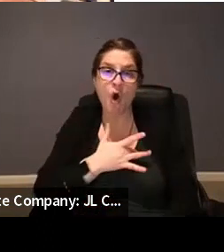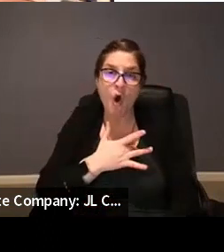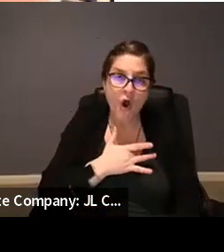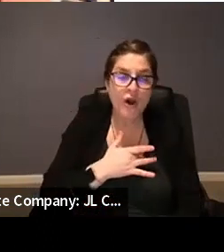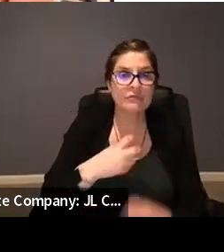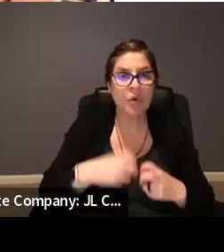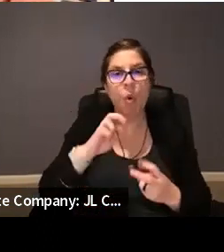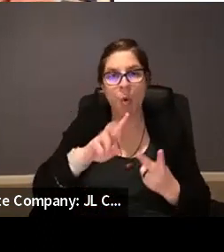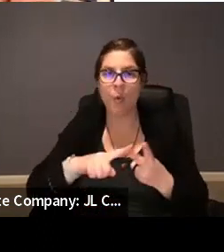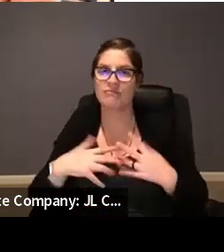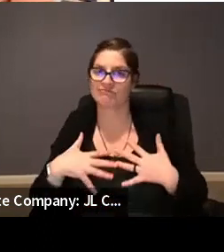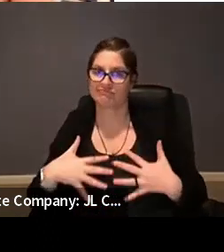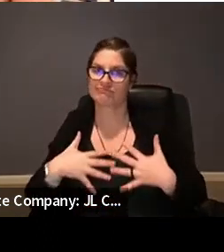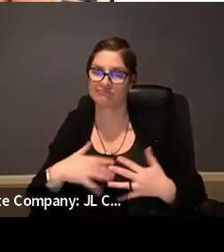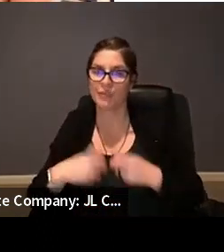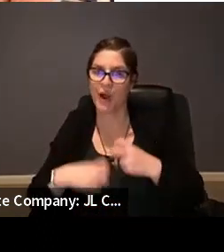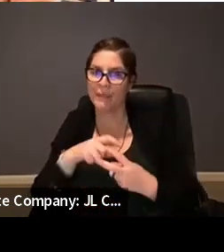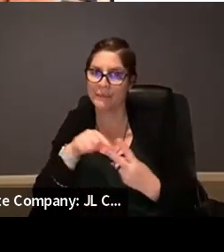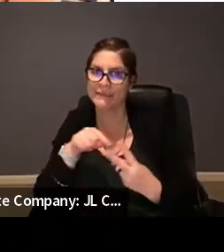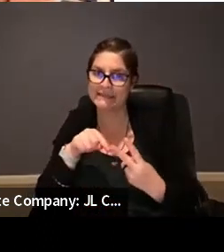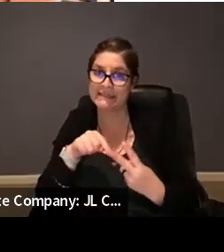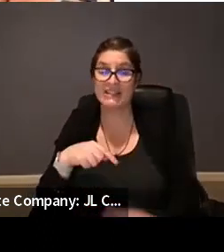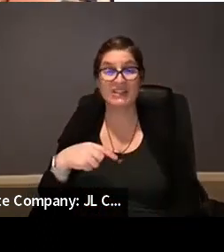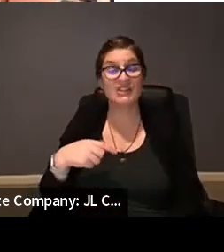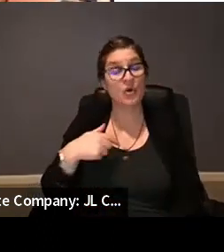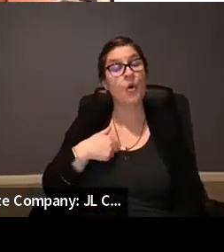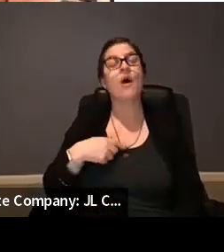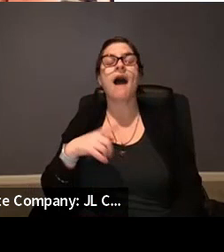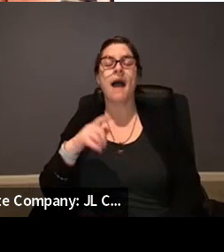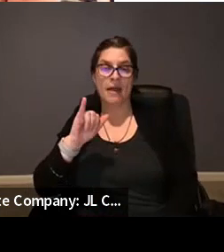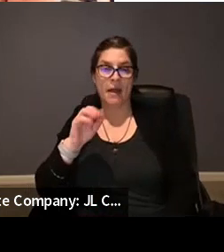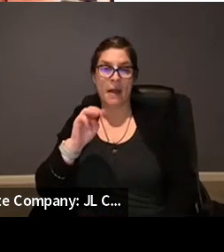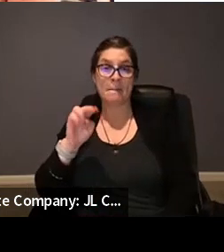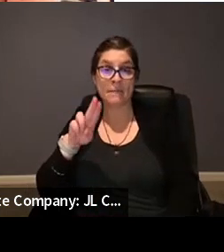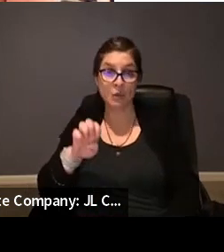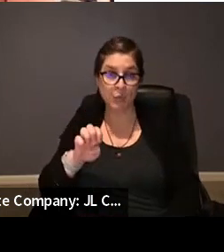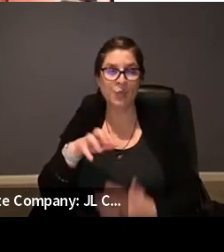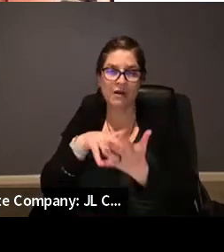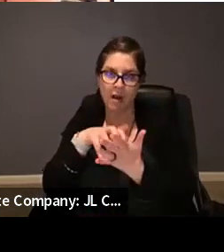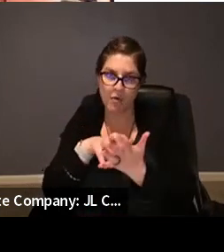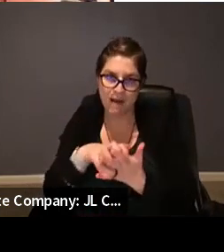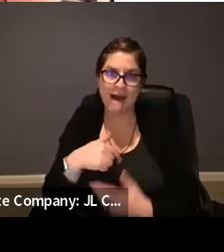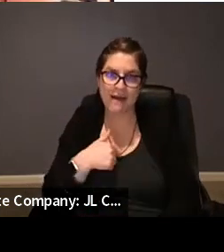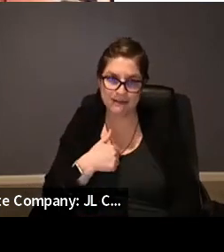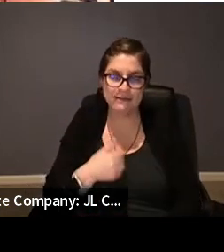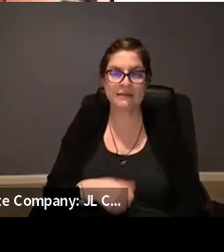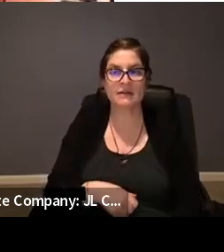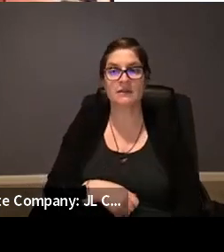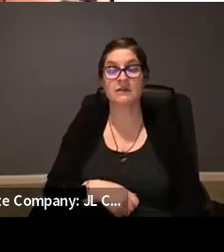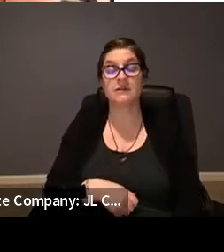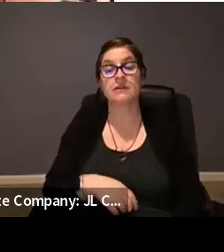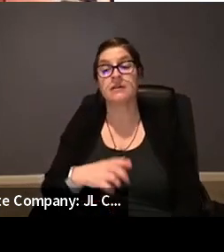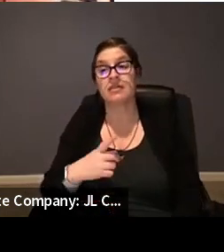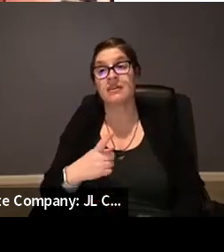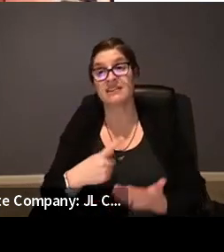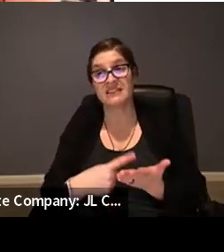or respiratory problems. So I am immune compromised. And this discussion